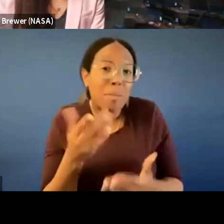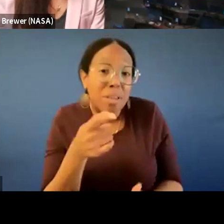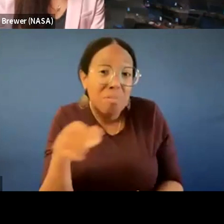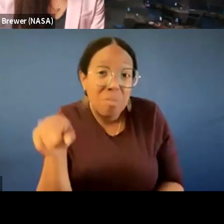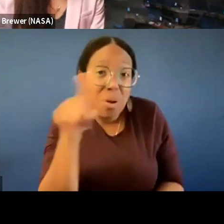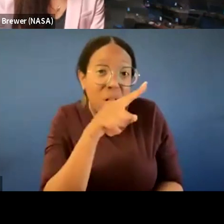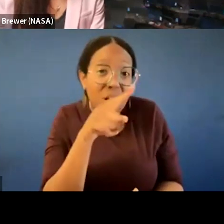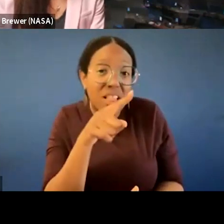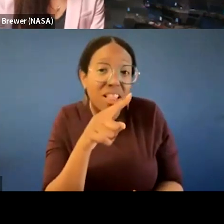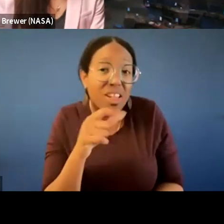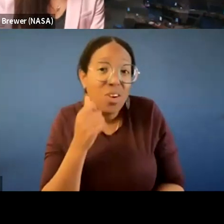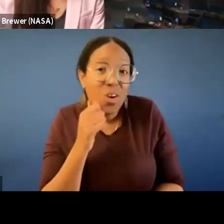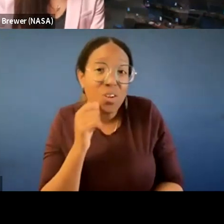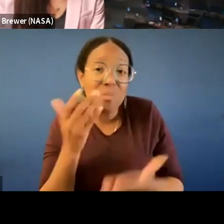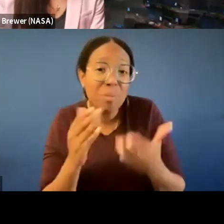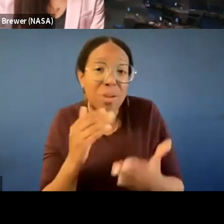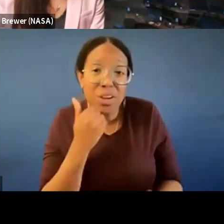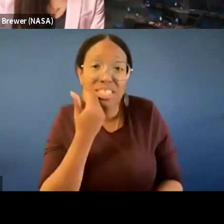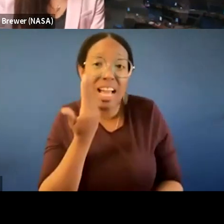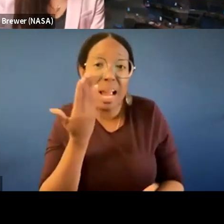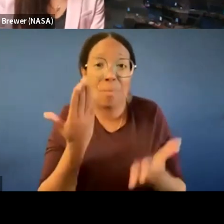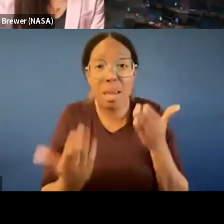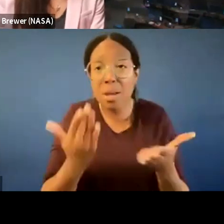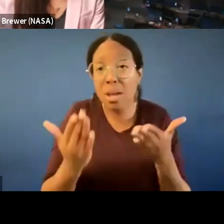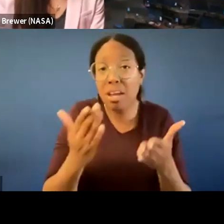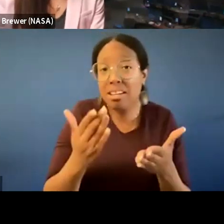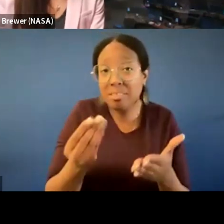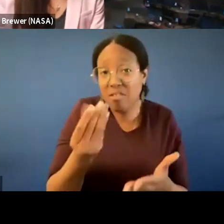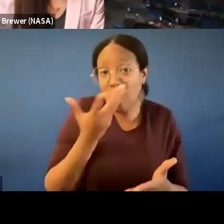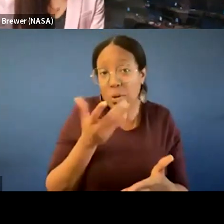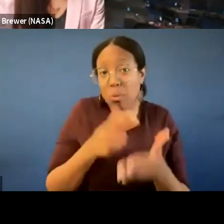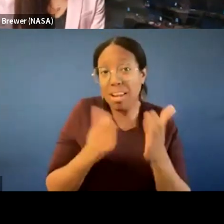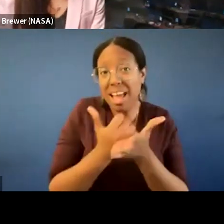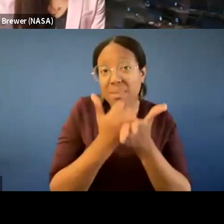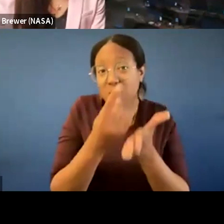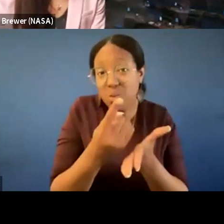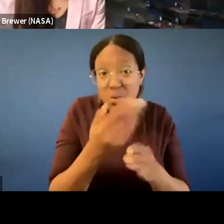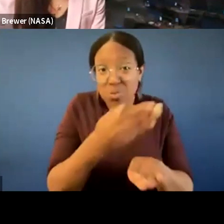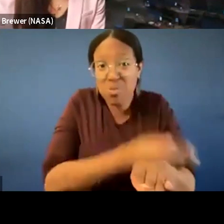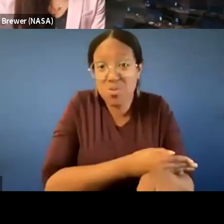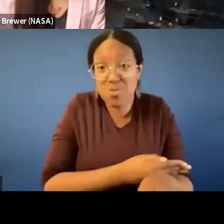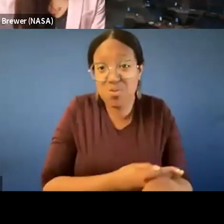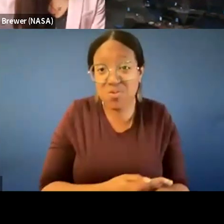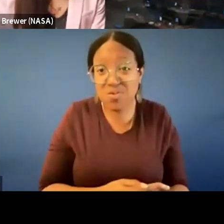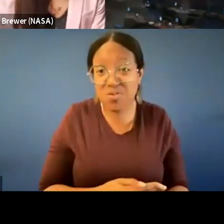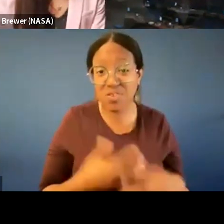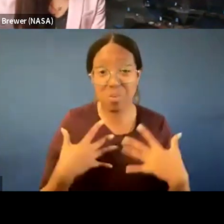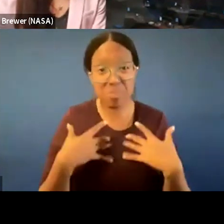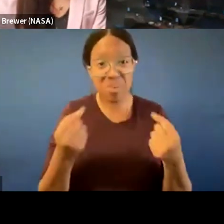what advice do you have to them? And panelists, feel free just to raise your hands and I can ask you to answer